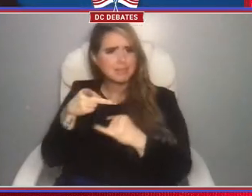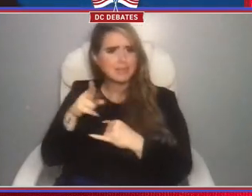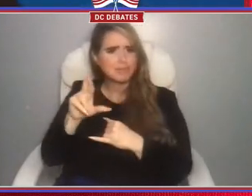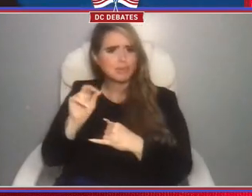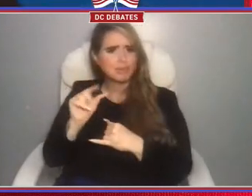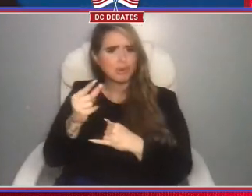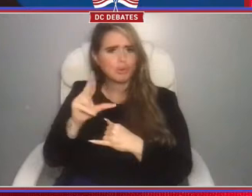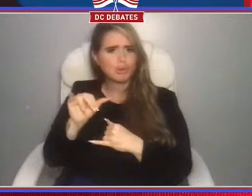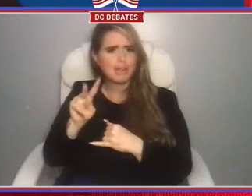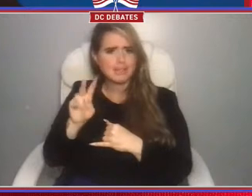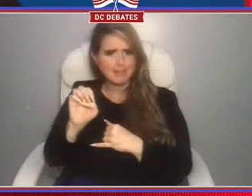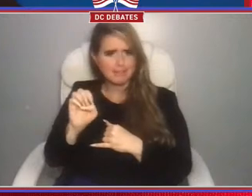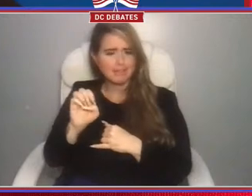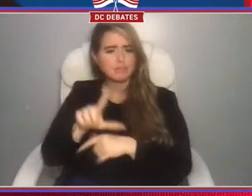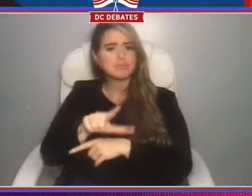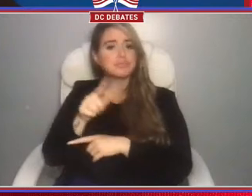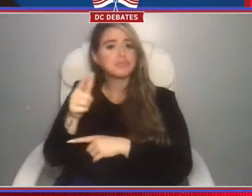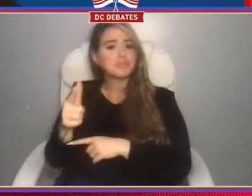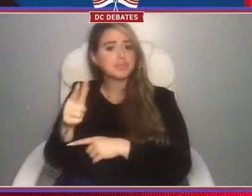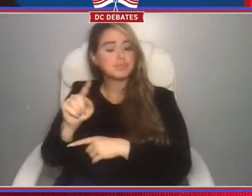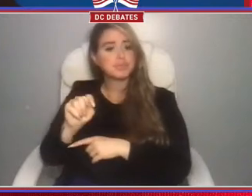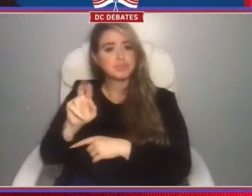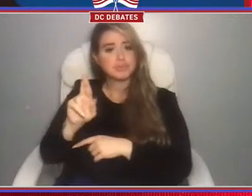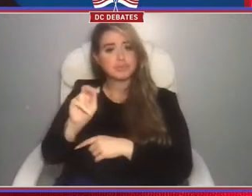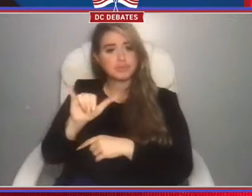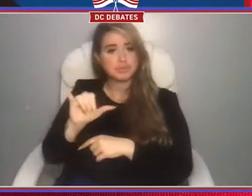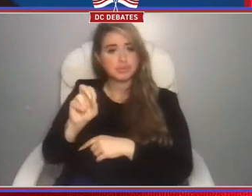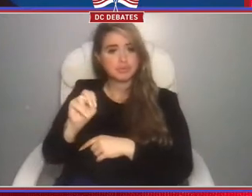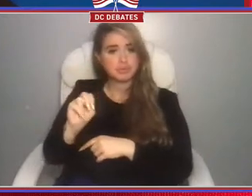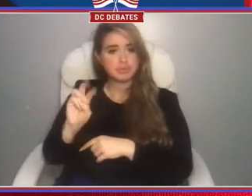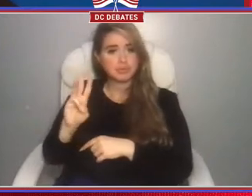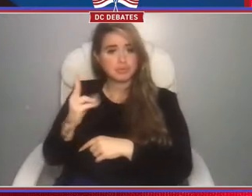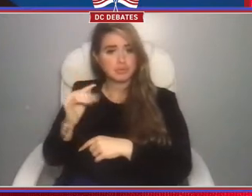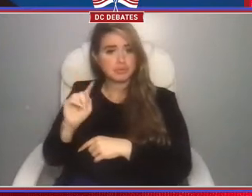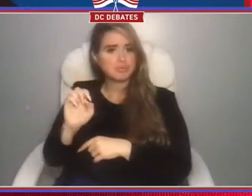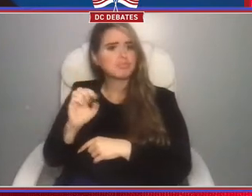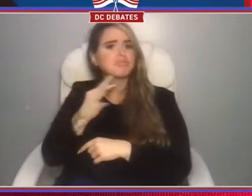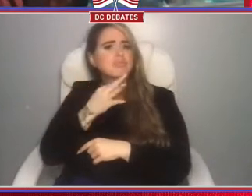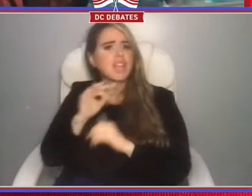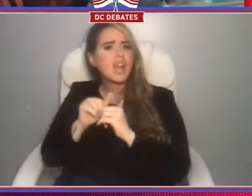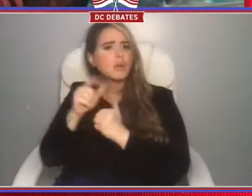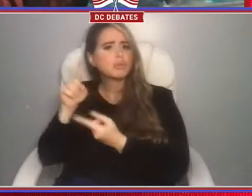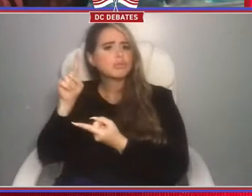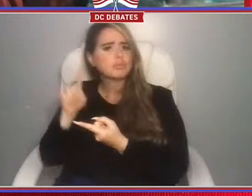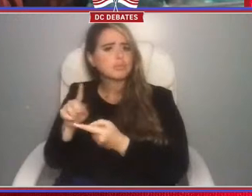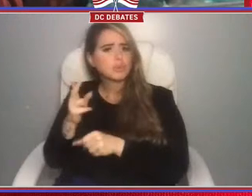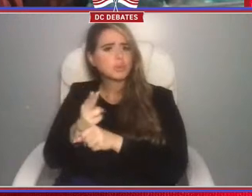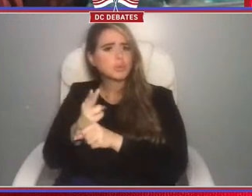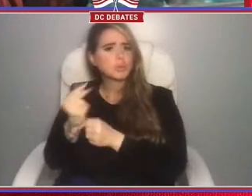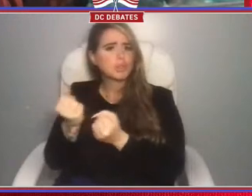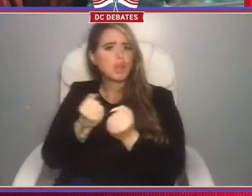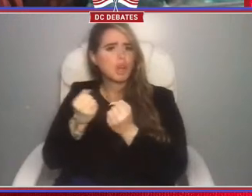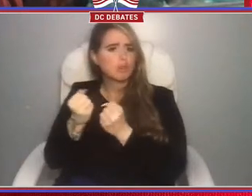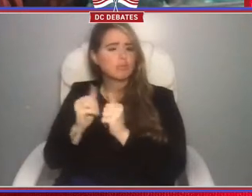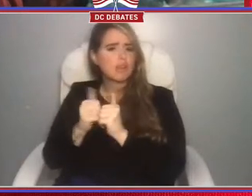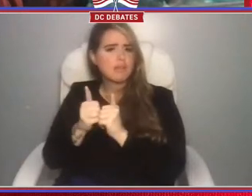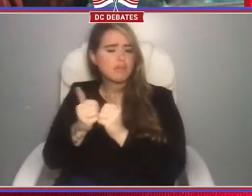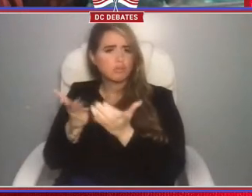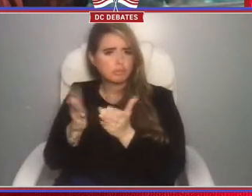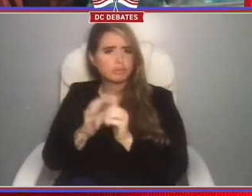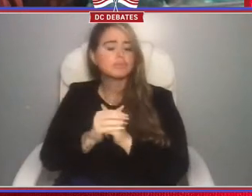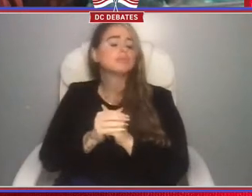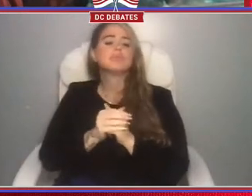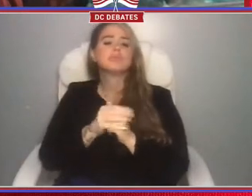believe you'd raised your hand as well. Would you like to tell us how you would cut down on car trips? Well, I think that DC has put